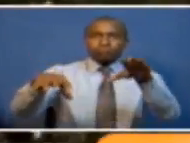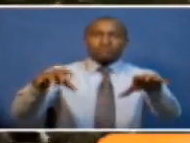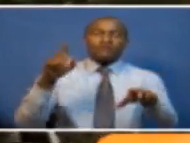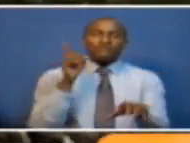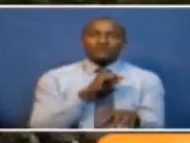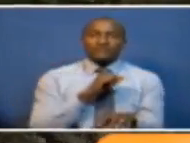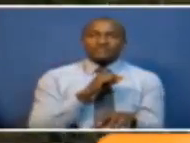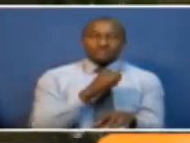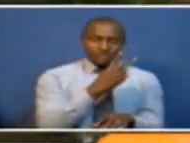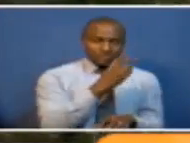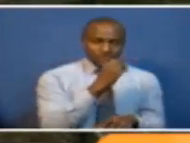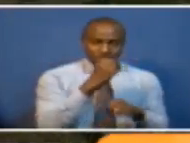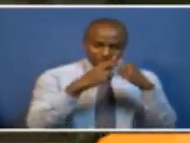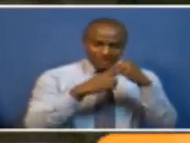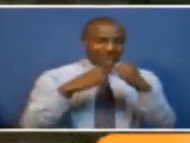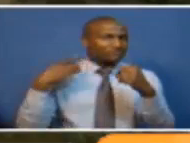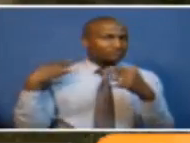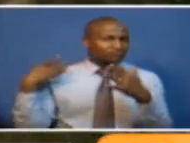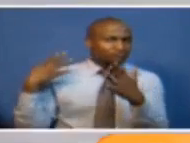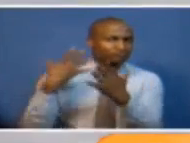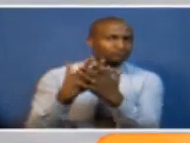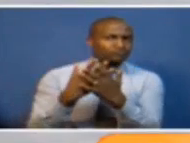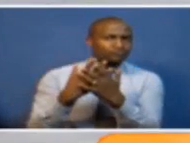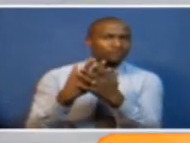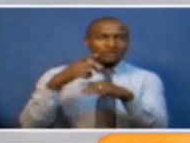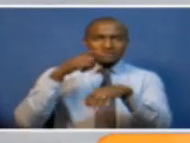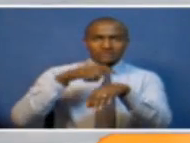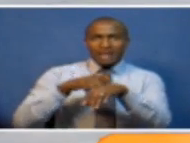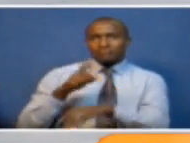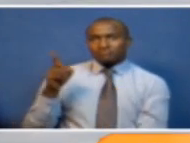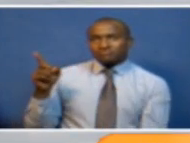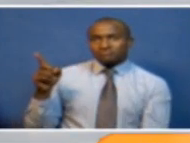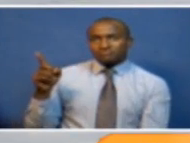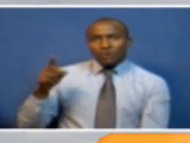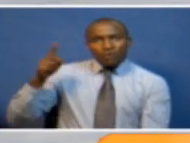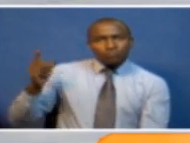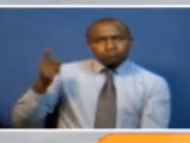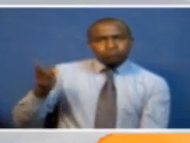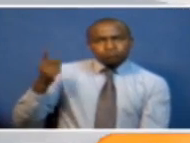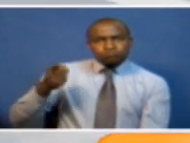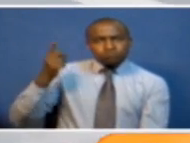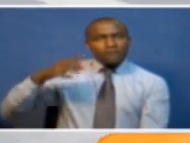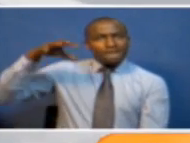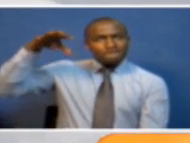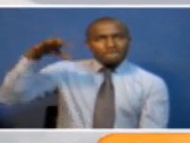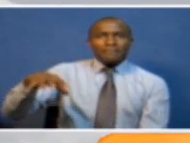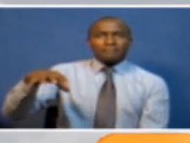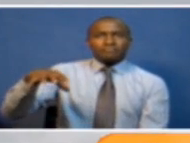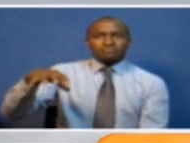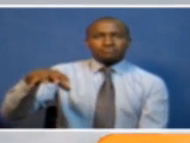all the way to 2014, when the Turkana Wind Power Project was born.